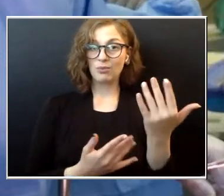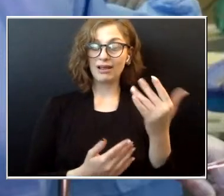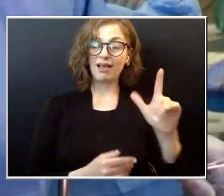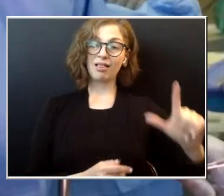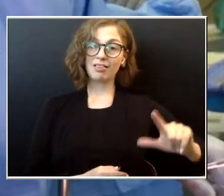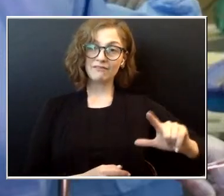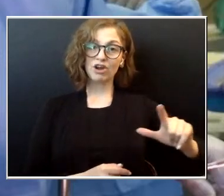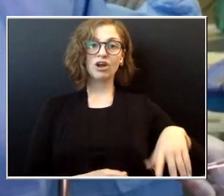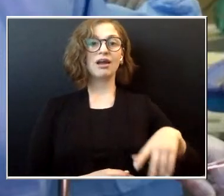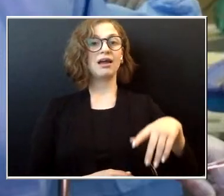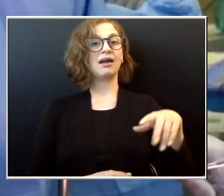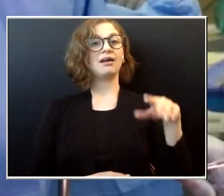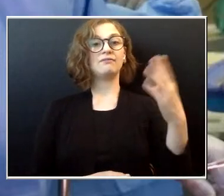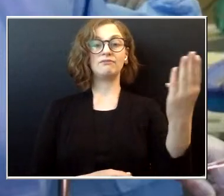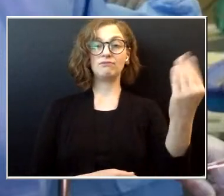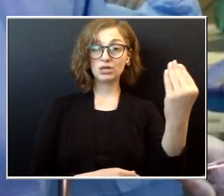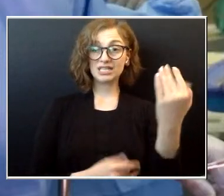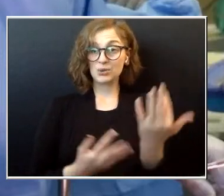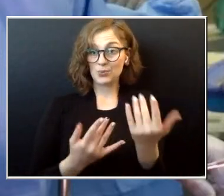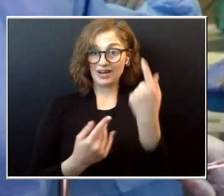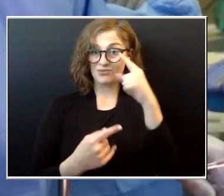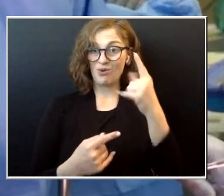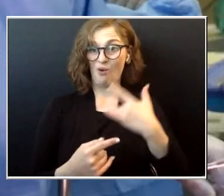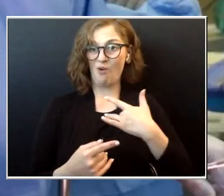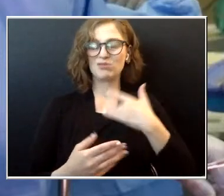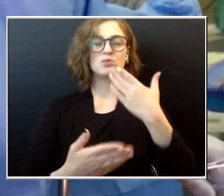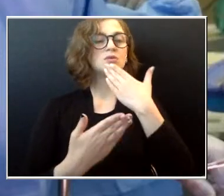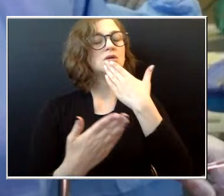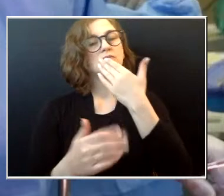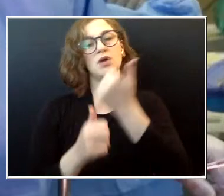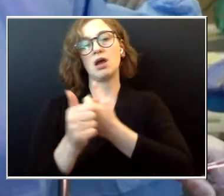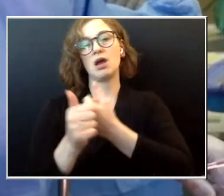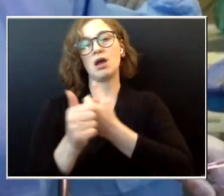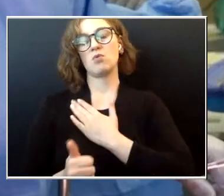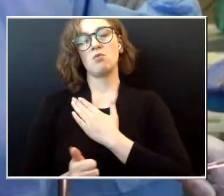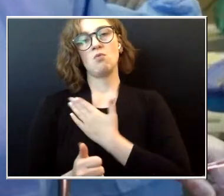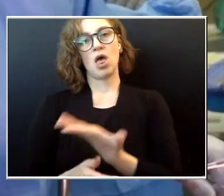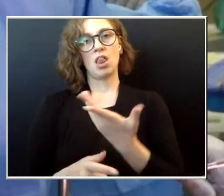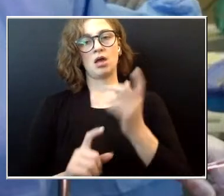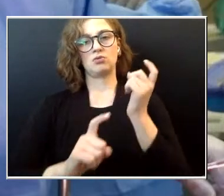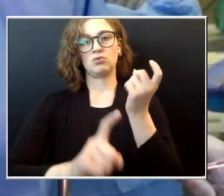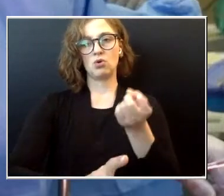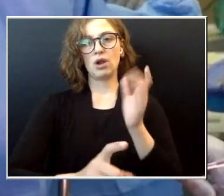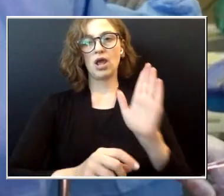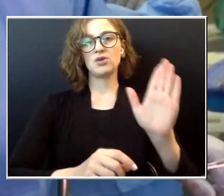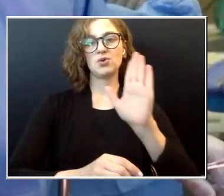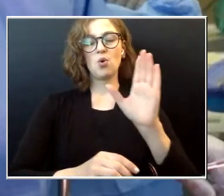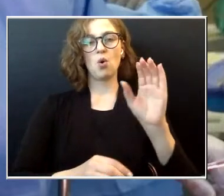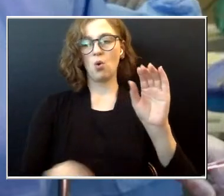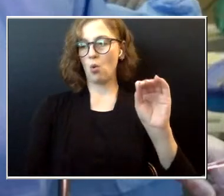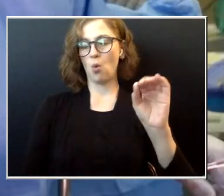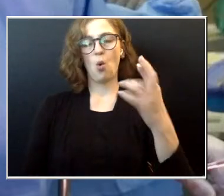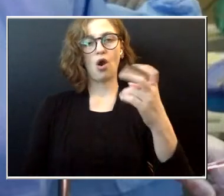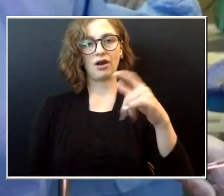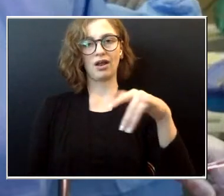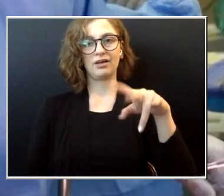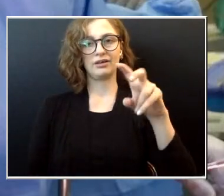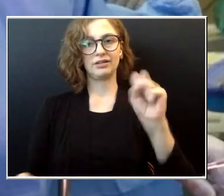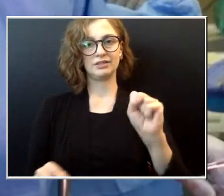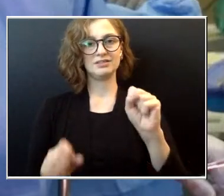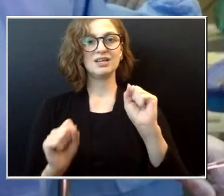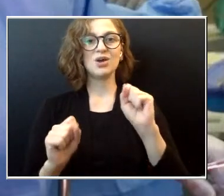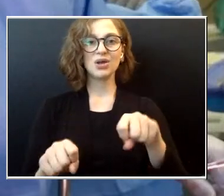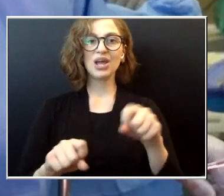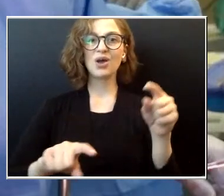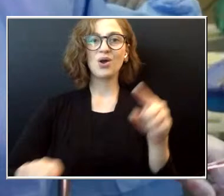everyone who is willing to donate their organs and encourage you to check out registerme.org or donatelife.com to sign up to